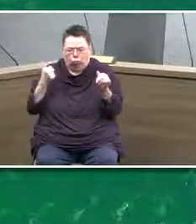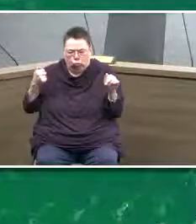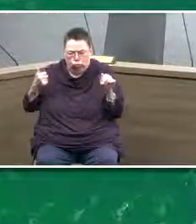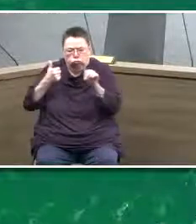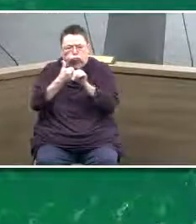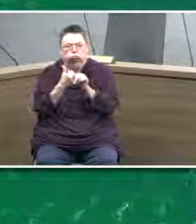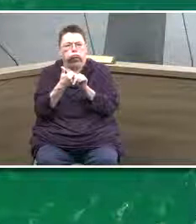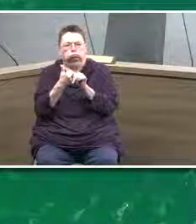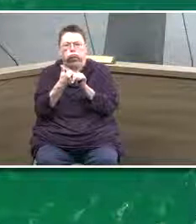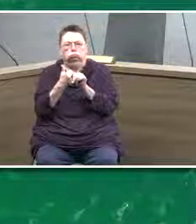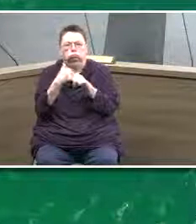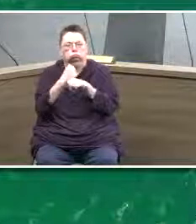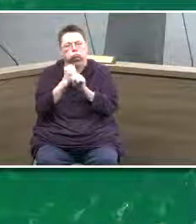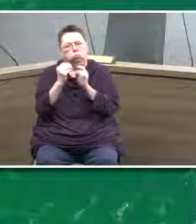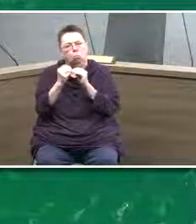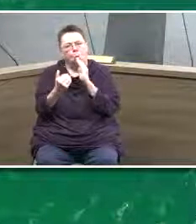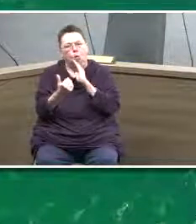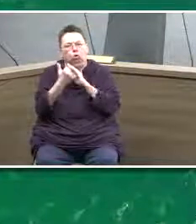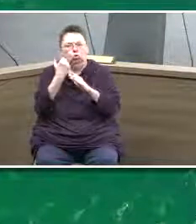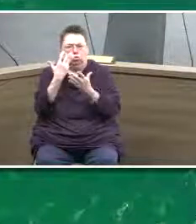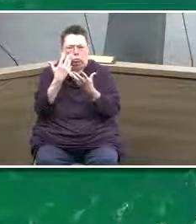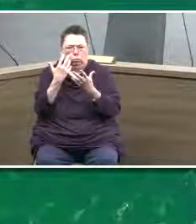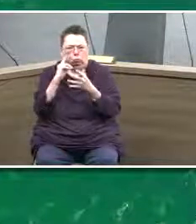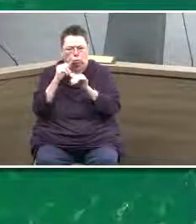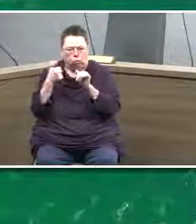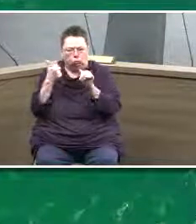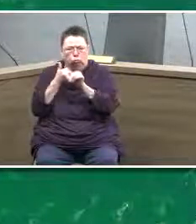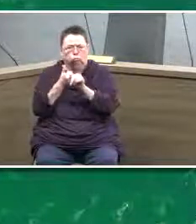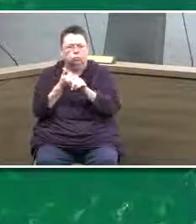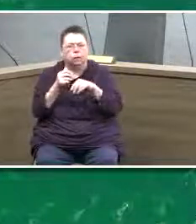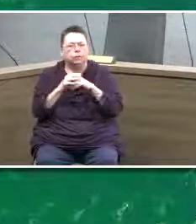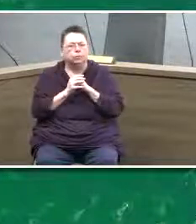update the document accordingly.